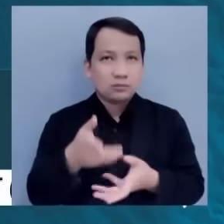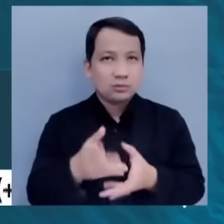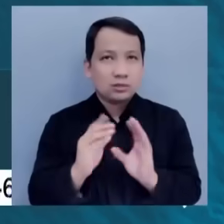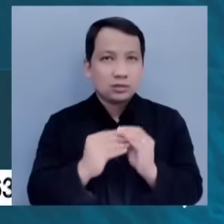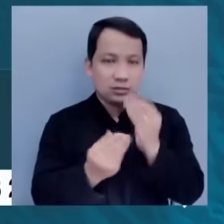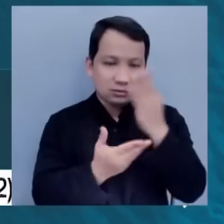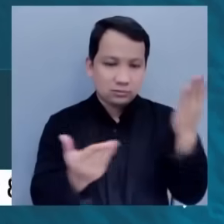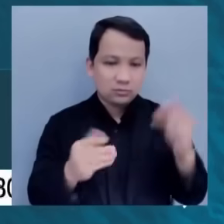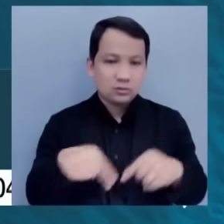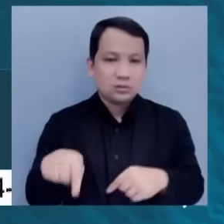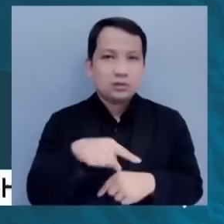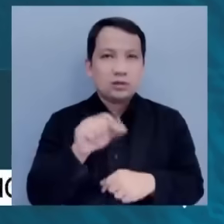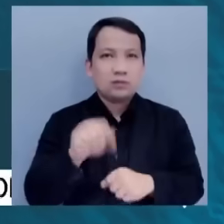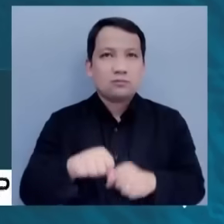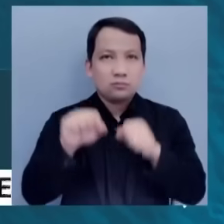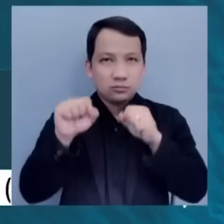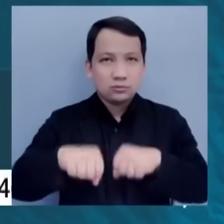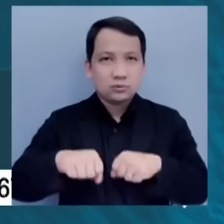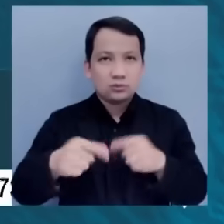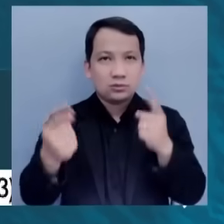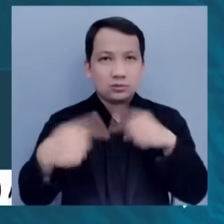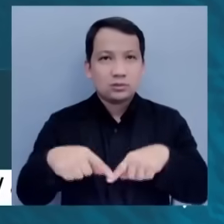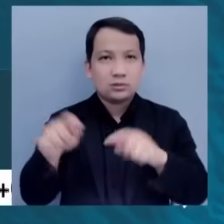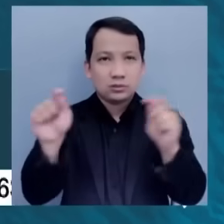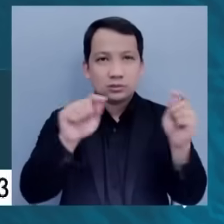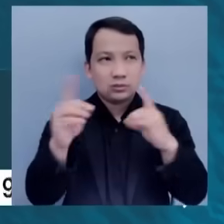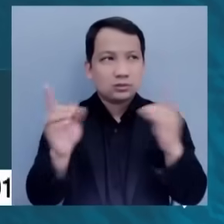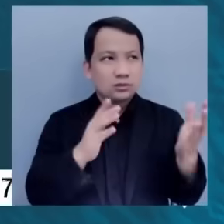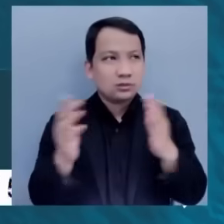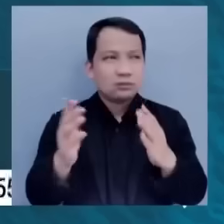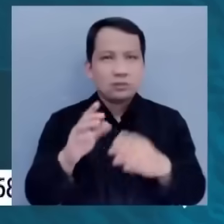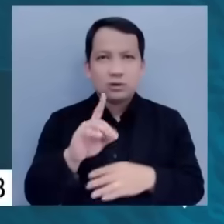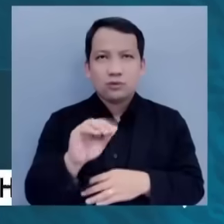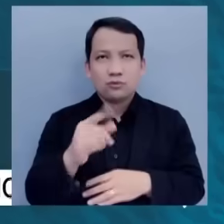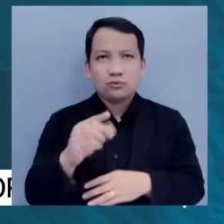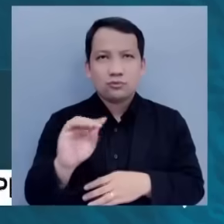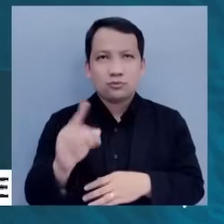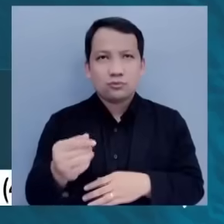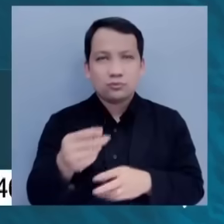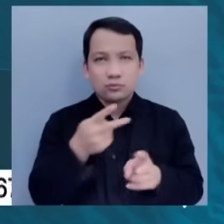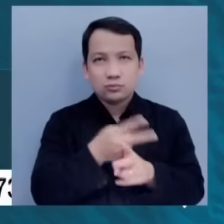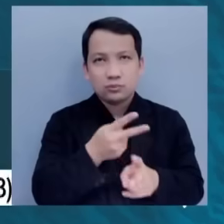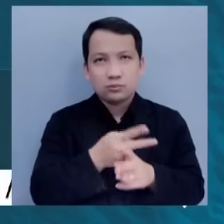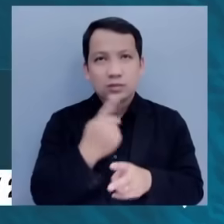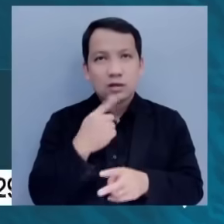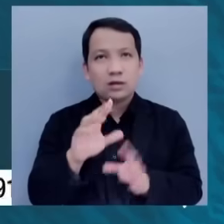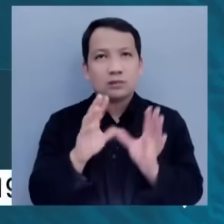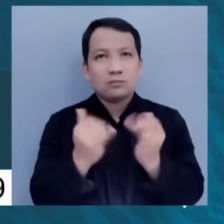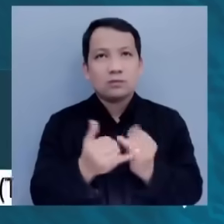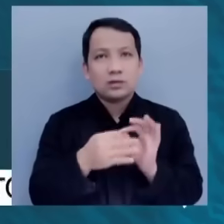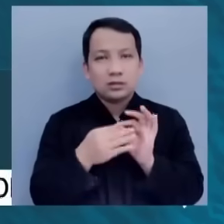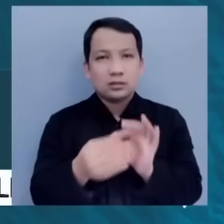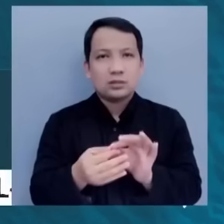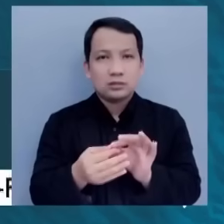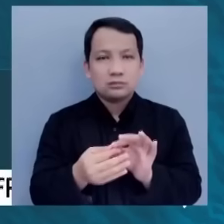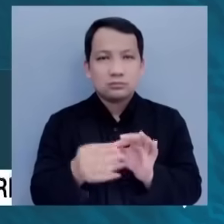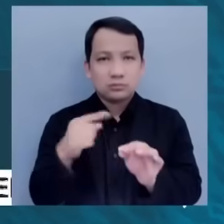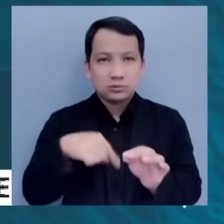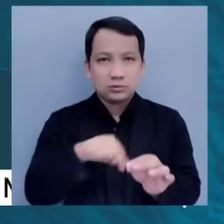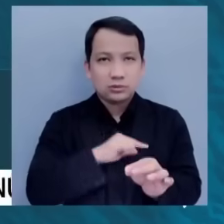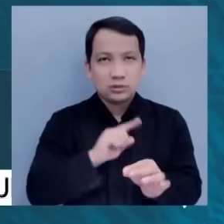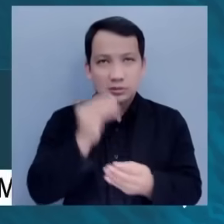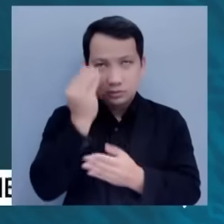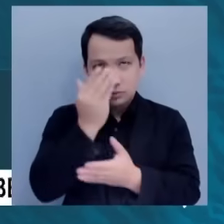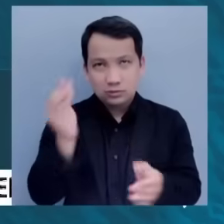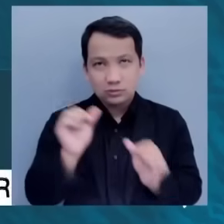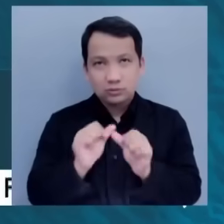status of the possible effect of tropical storm Dodong. They are monitoring coastal barangays, particularly fishermen, and advise not